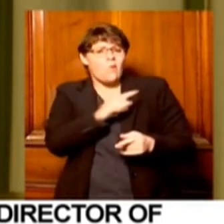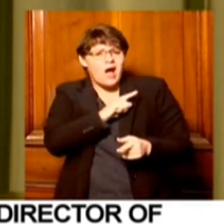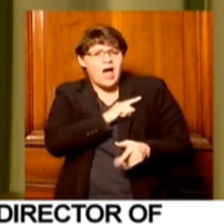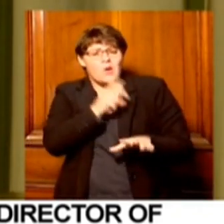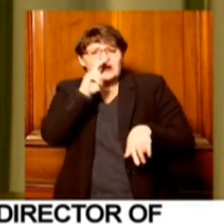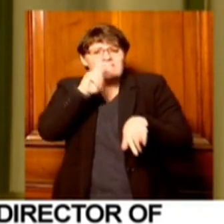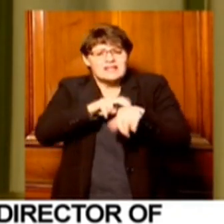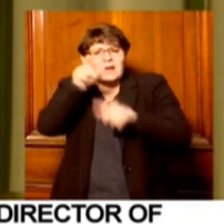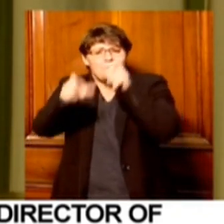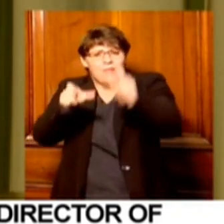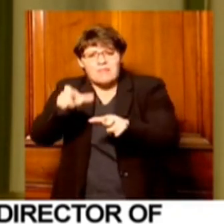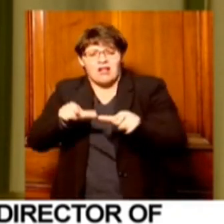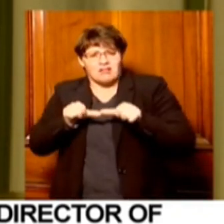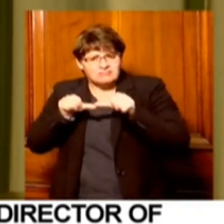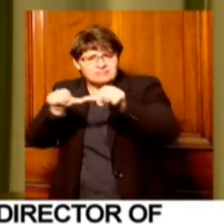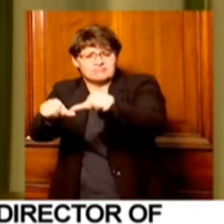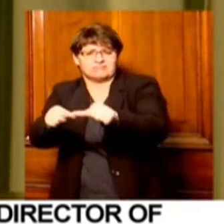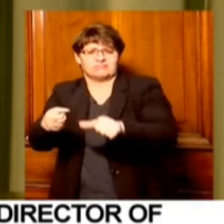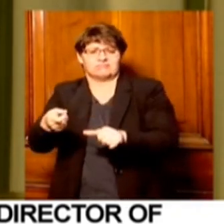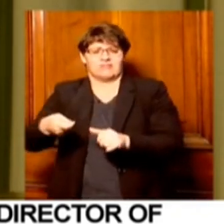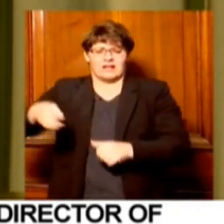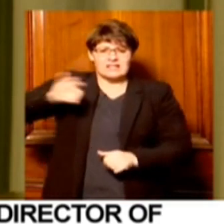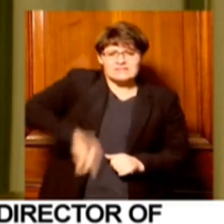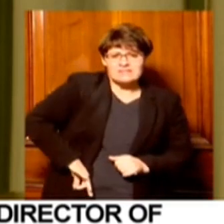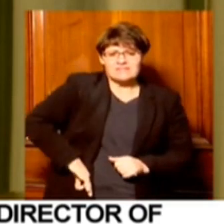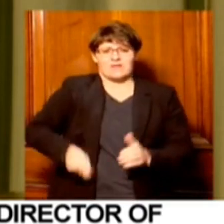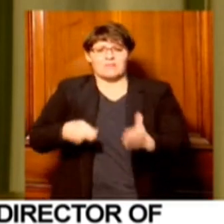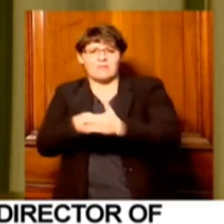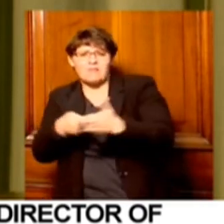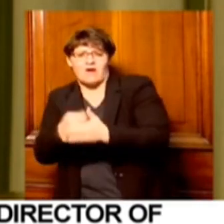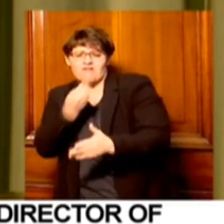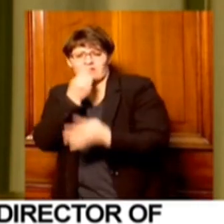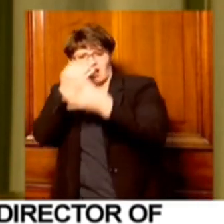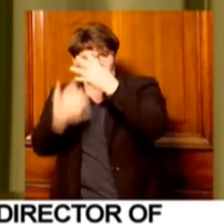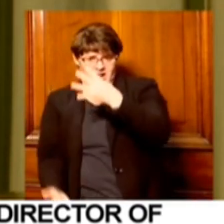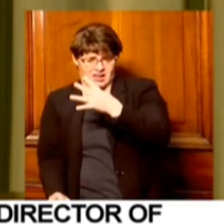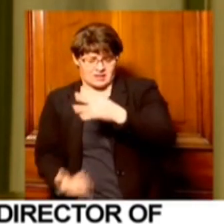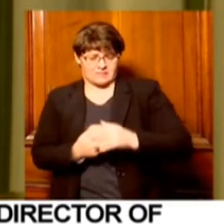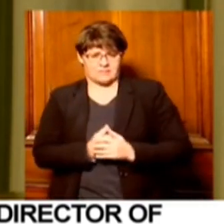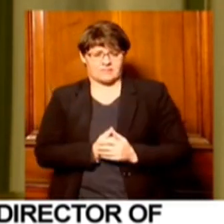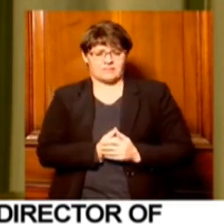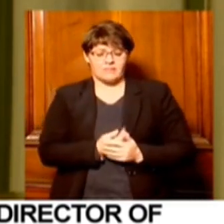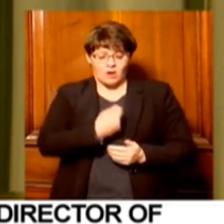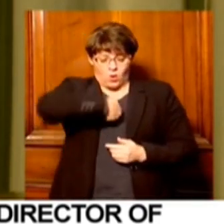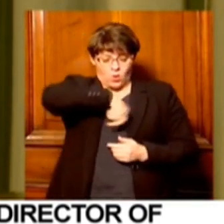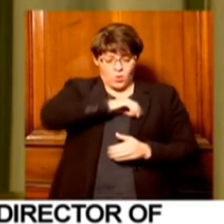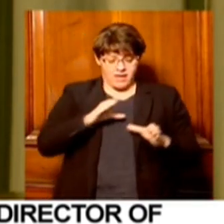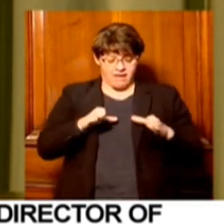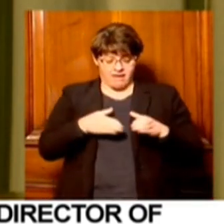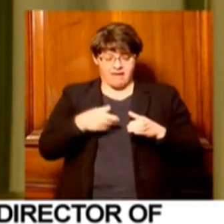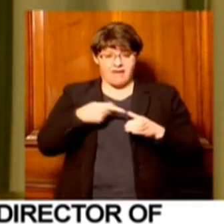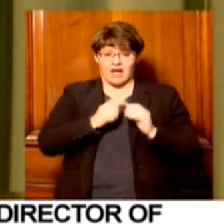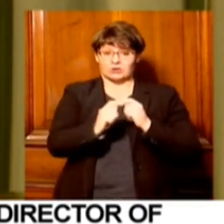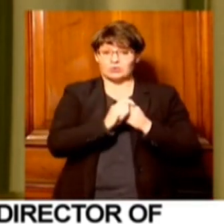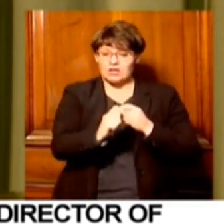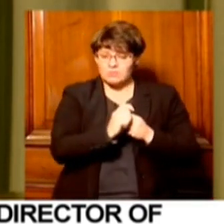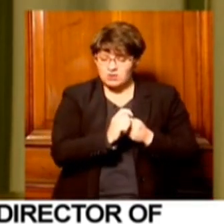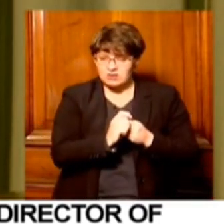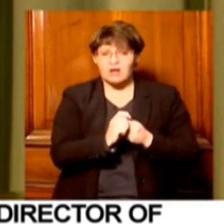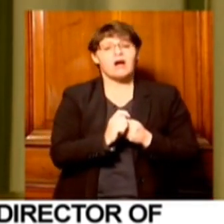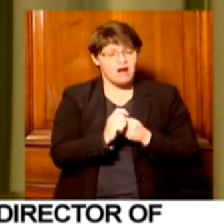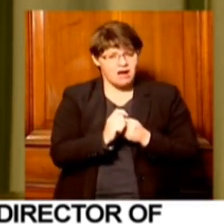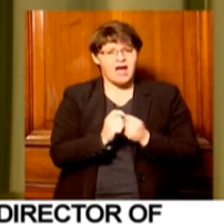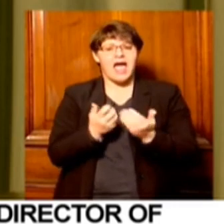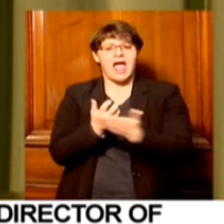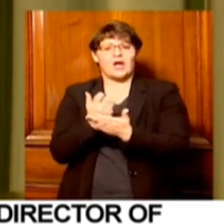sustainable livelihoods. As a sector, we carry the burden of enabling